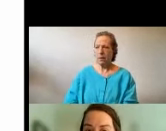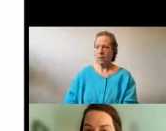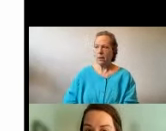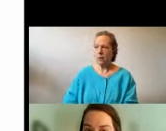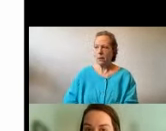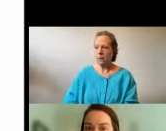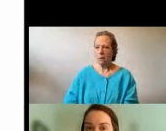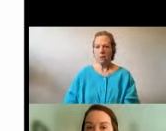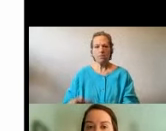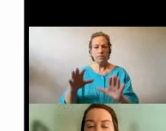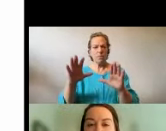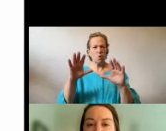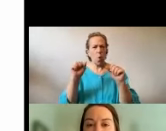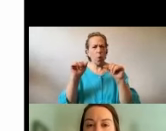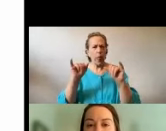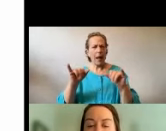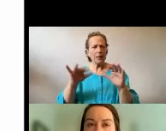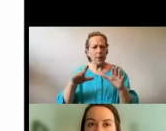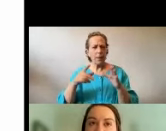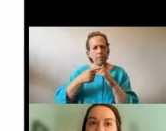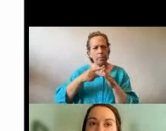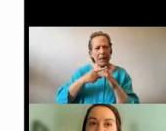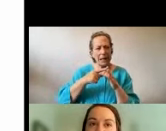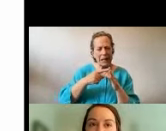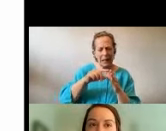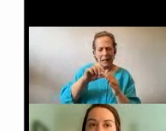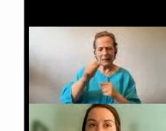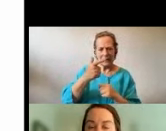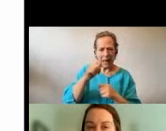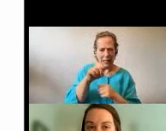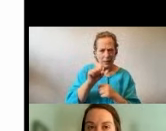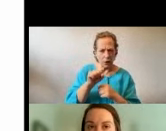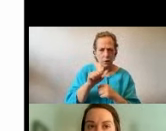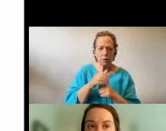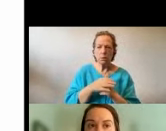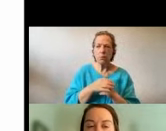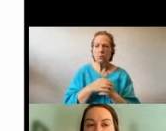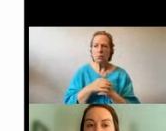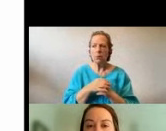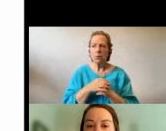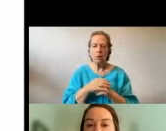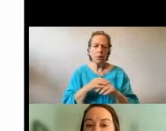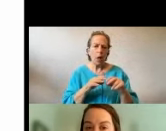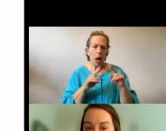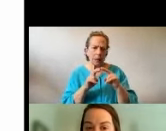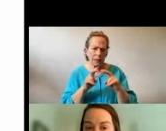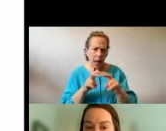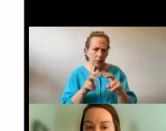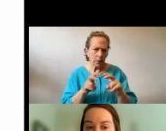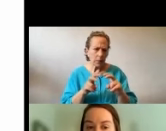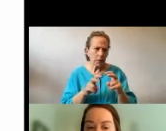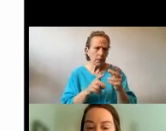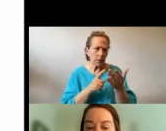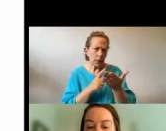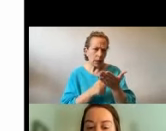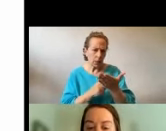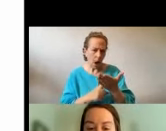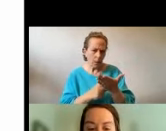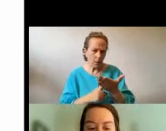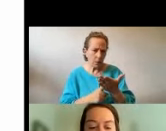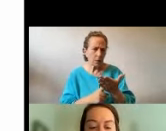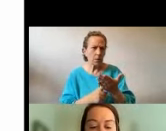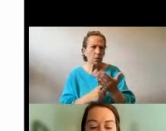beginning stages, I guess, or the factors to assess and to discuss at the outset of